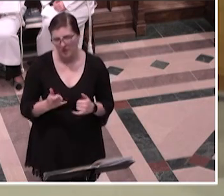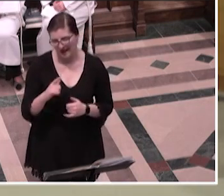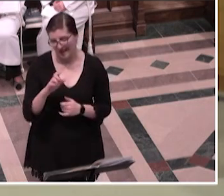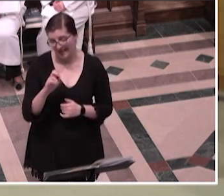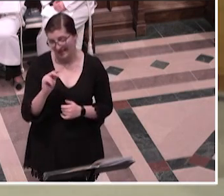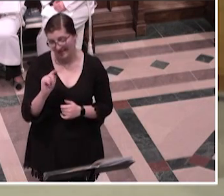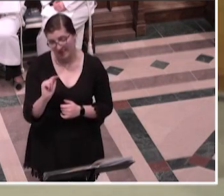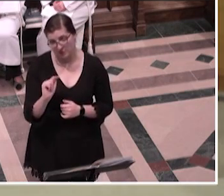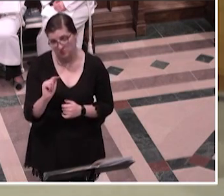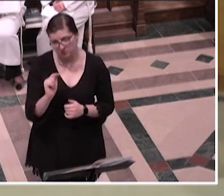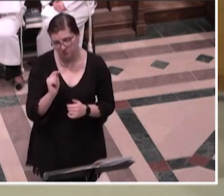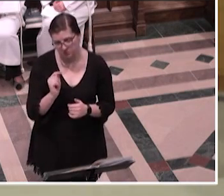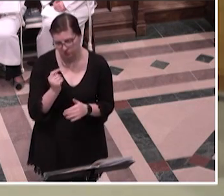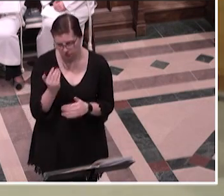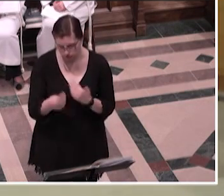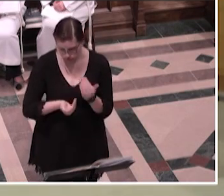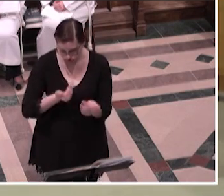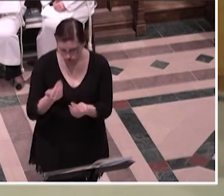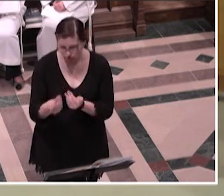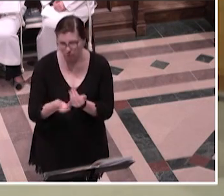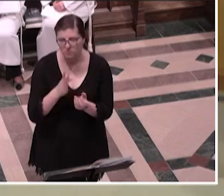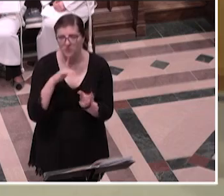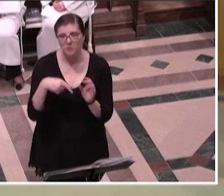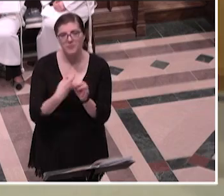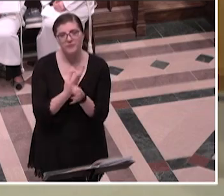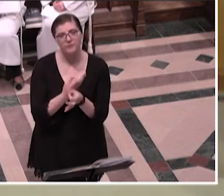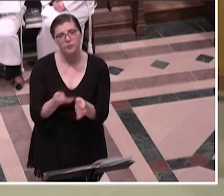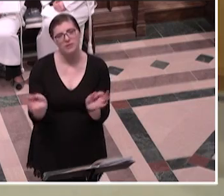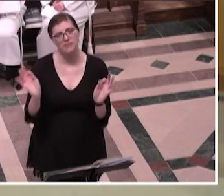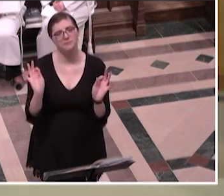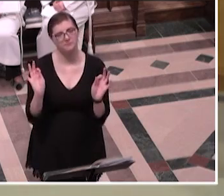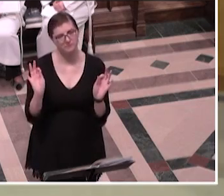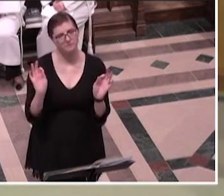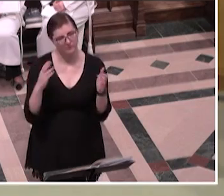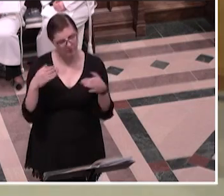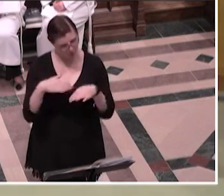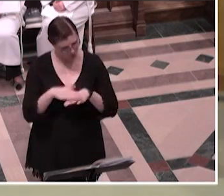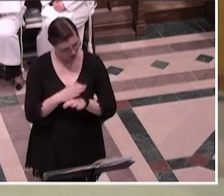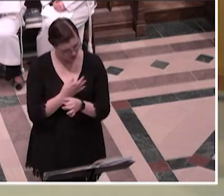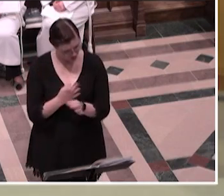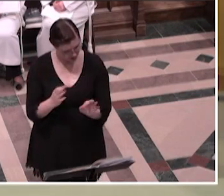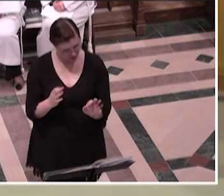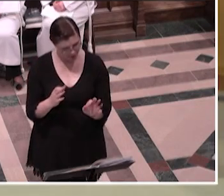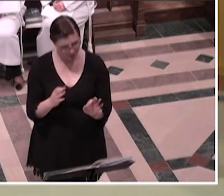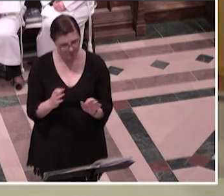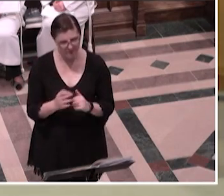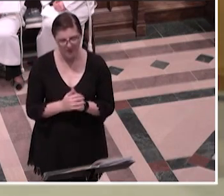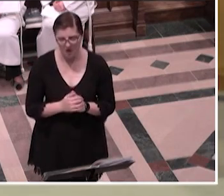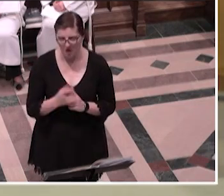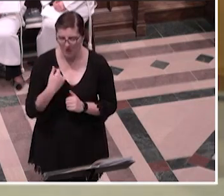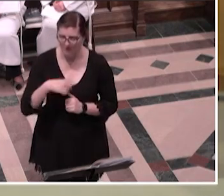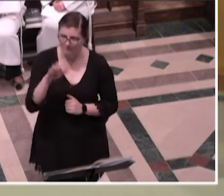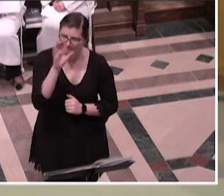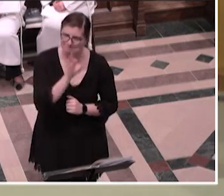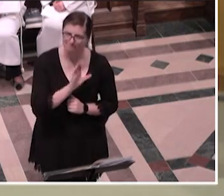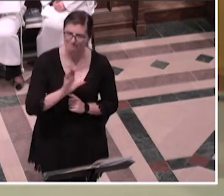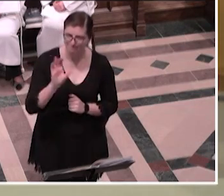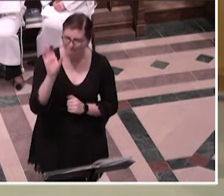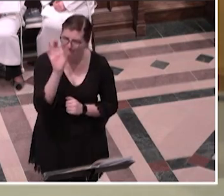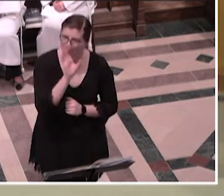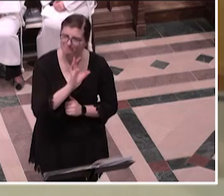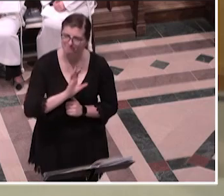us freedom rather than conscription. We are to seek and seek until we finally let go of